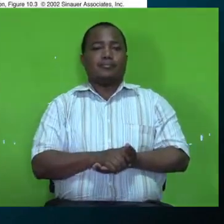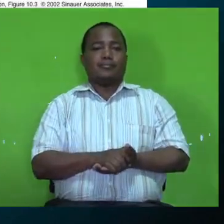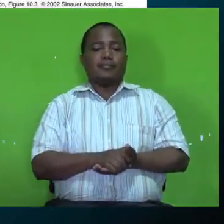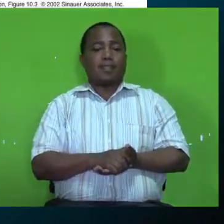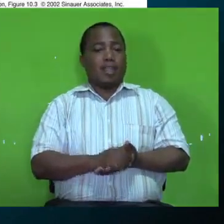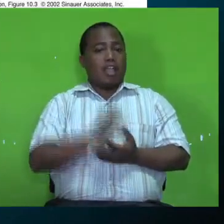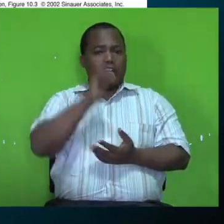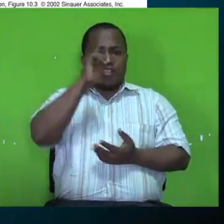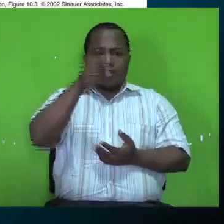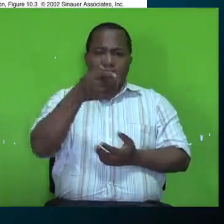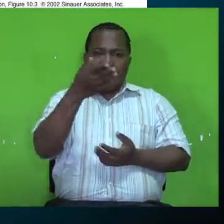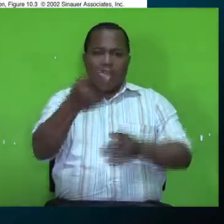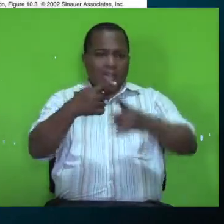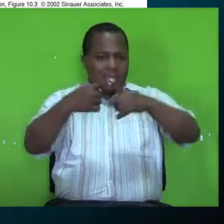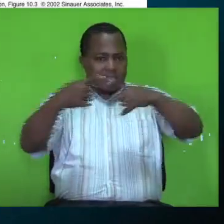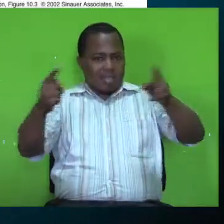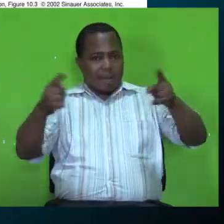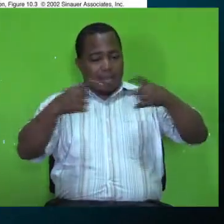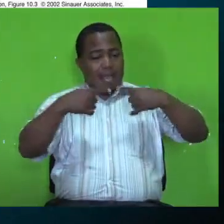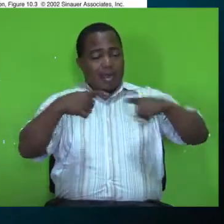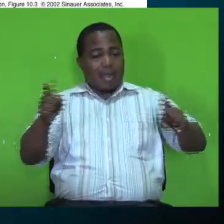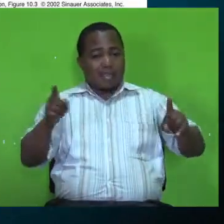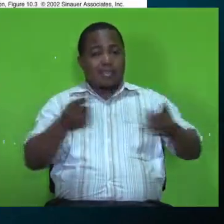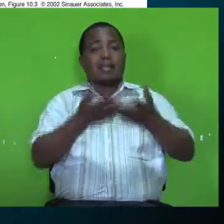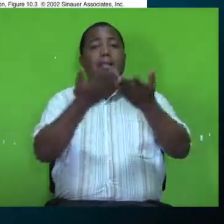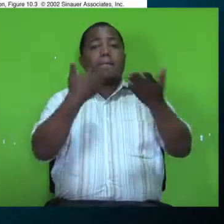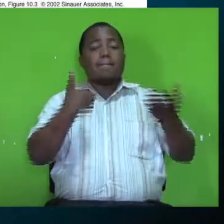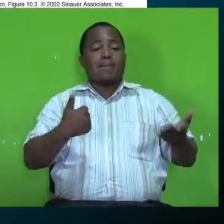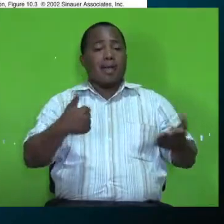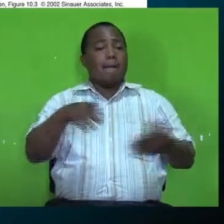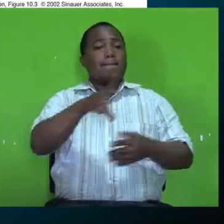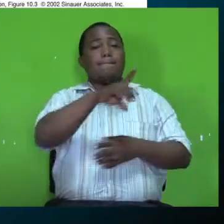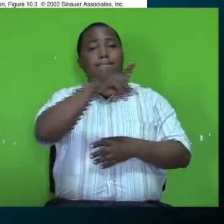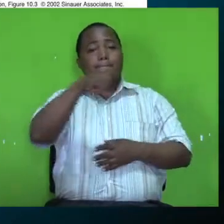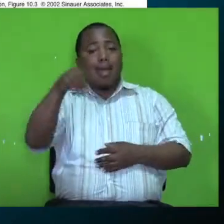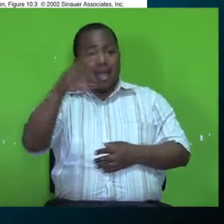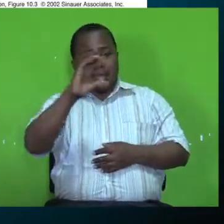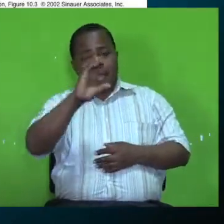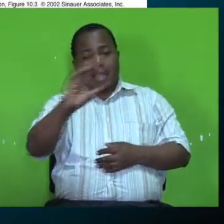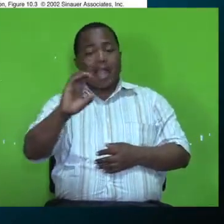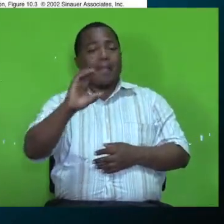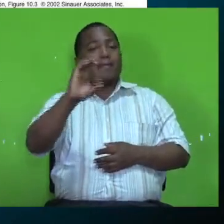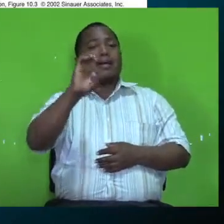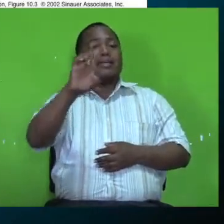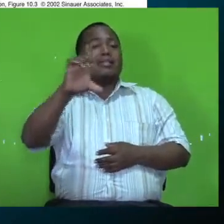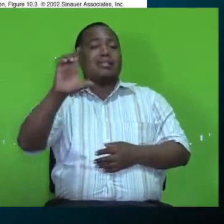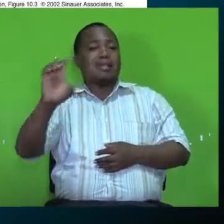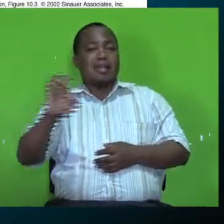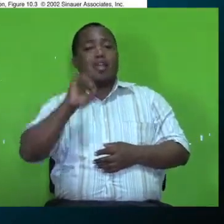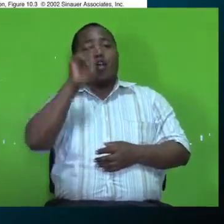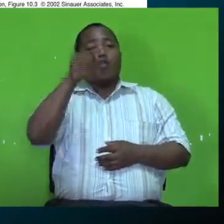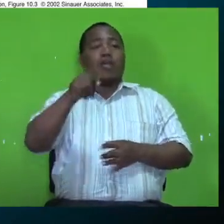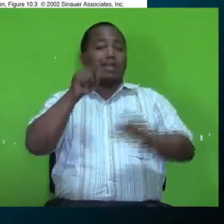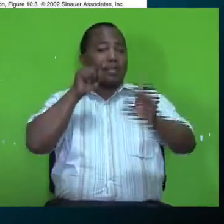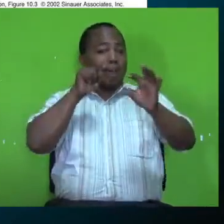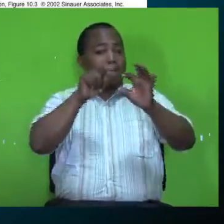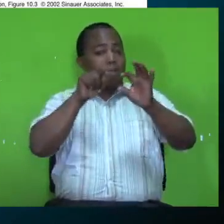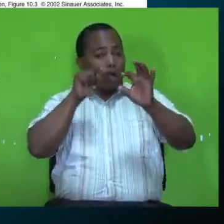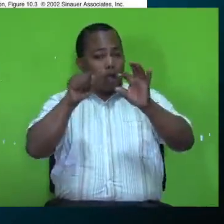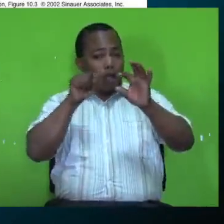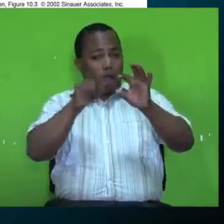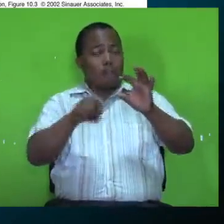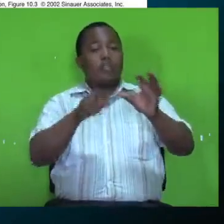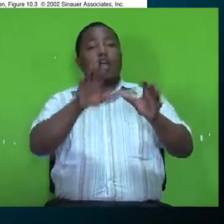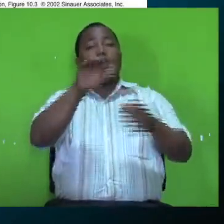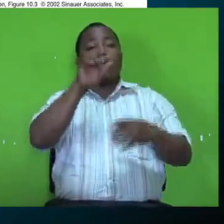They are separated by parenchyma cells with the pores called the